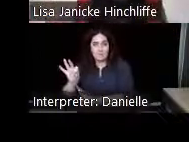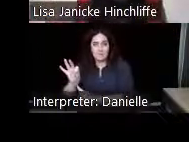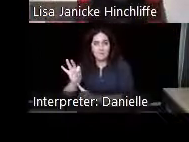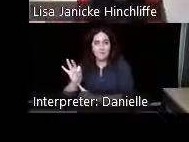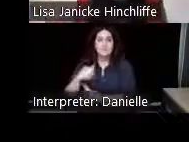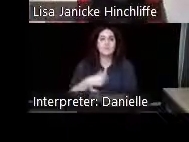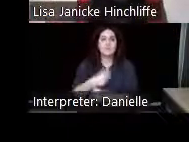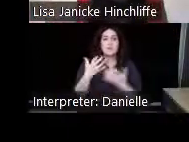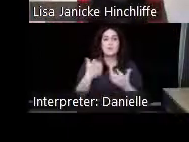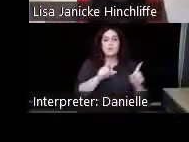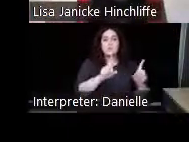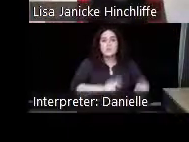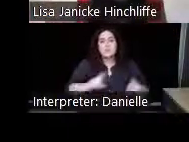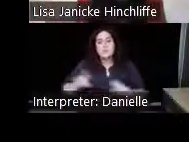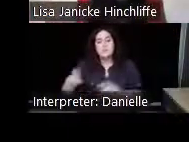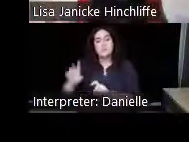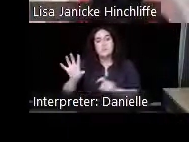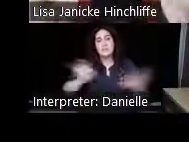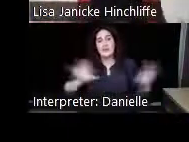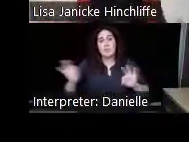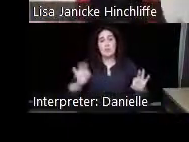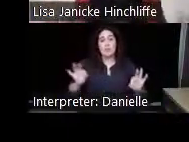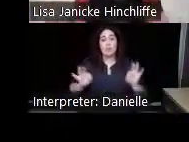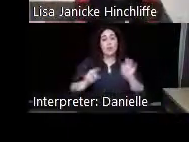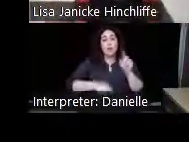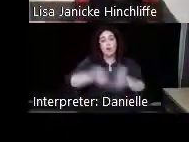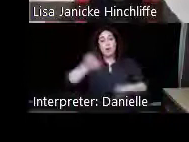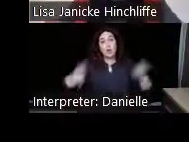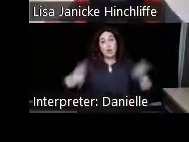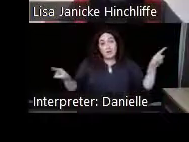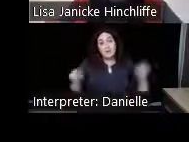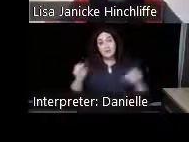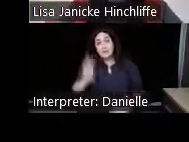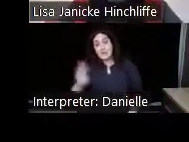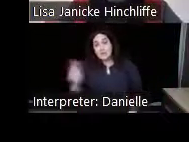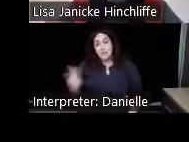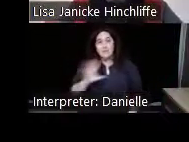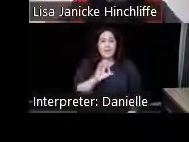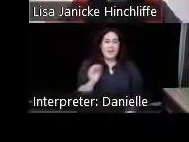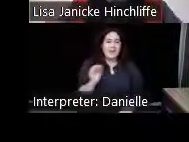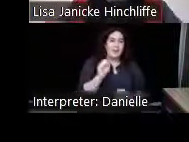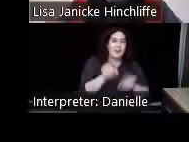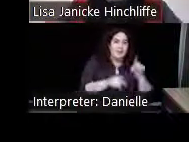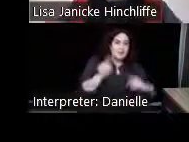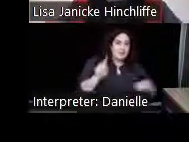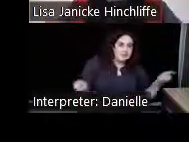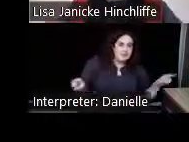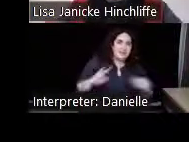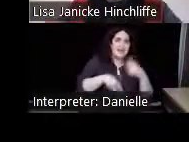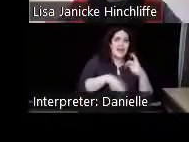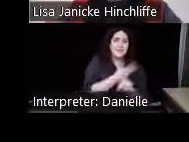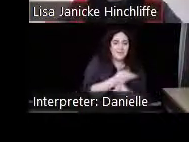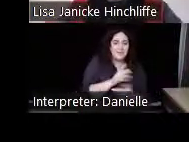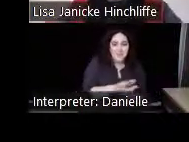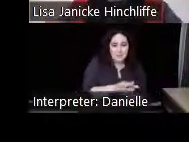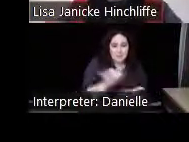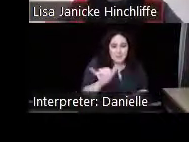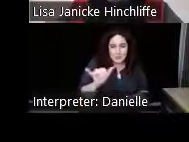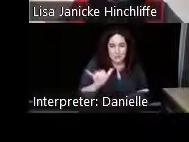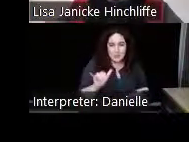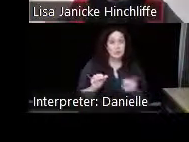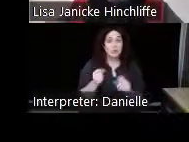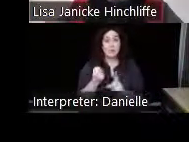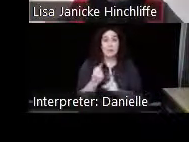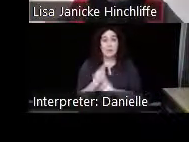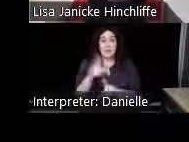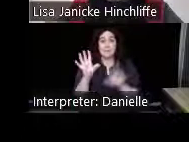across, but there's of course no random sampling one can do. So we had to do intentional sampling. So our